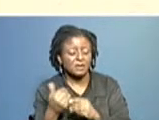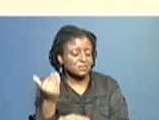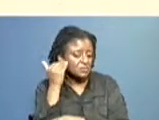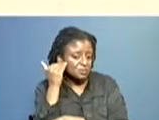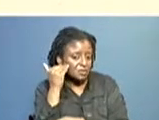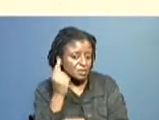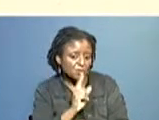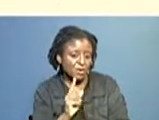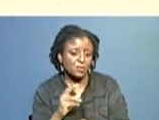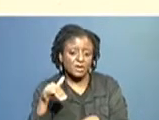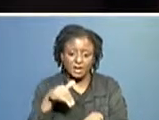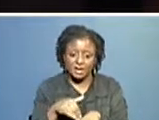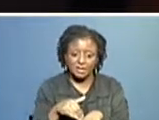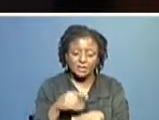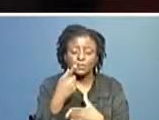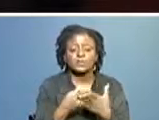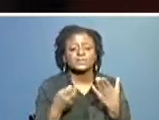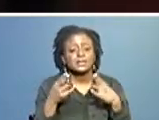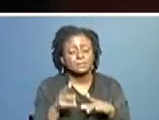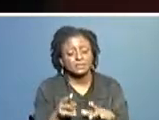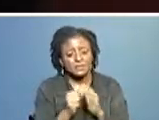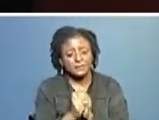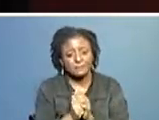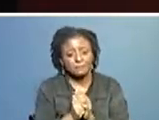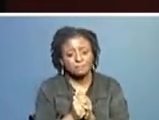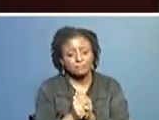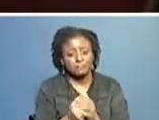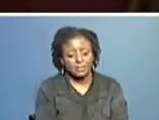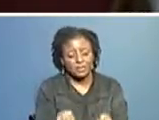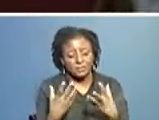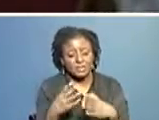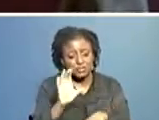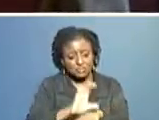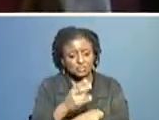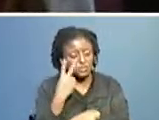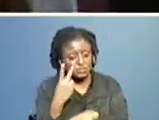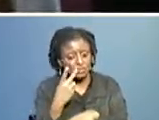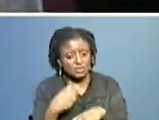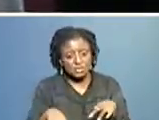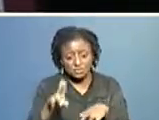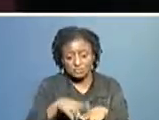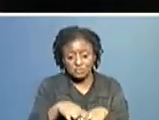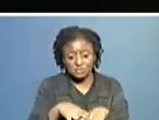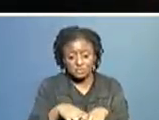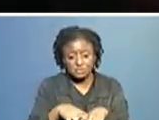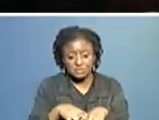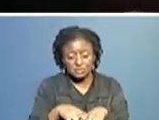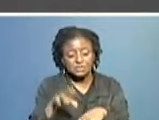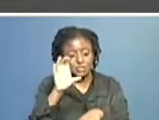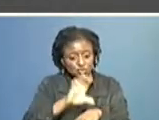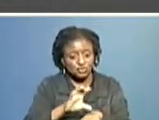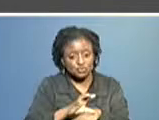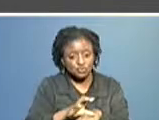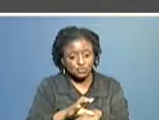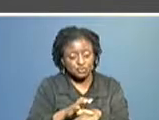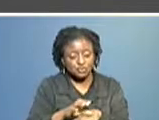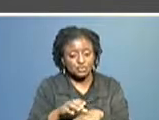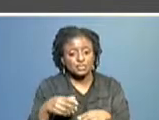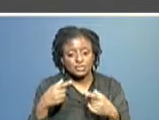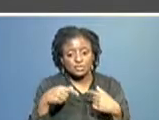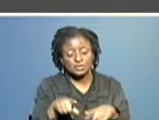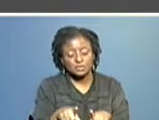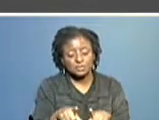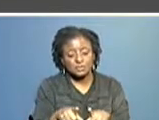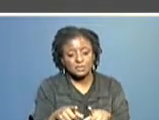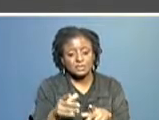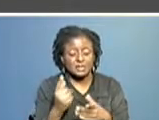we're at and what's happening. Now, while many churches saw an uptick in church attendance last year, the recent increase in COVID-19 cases